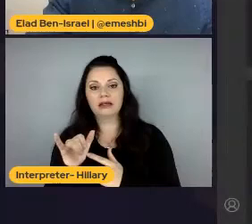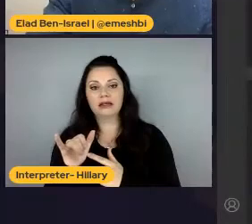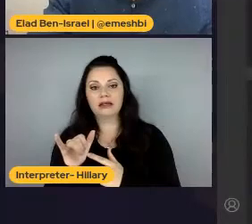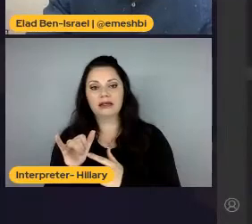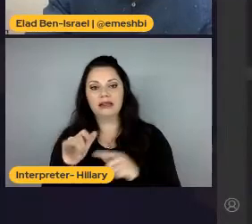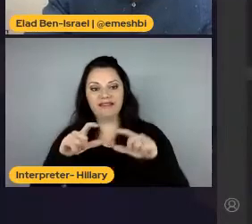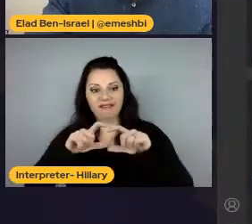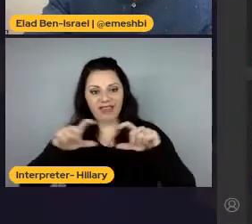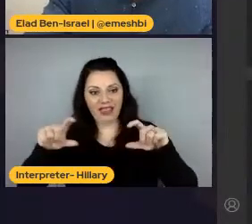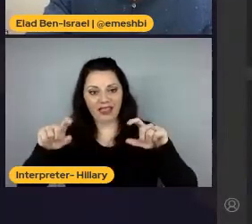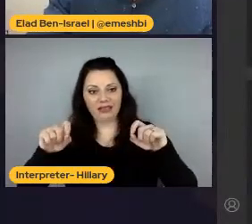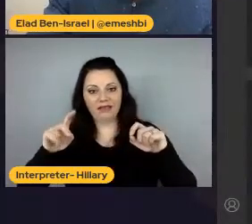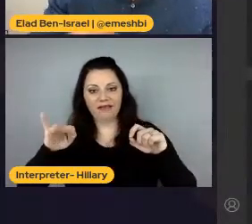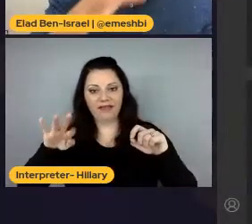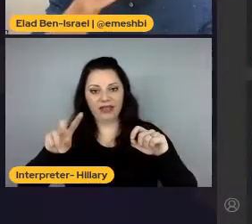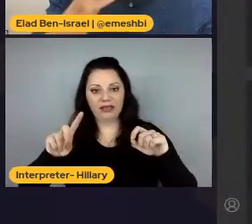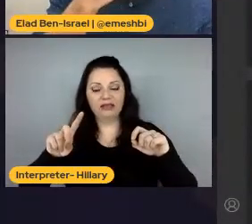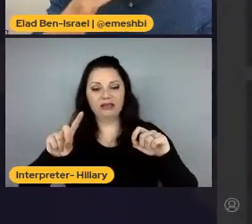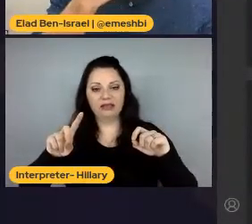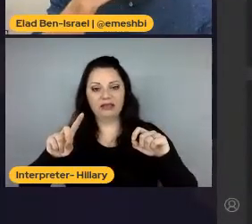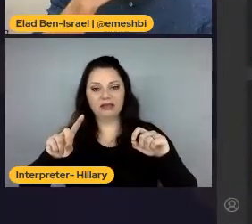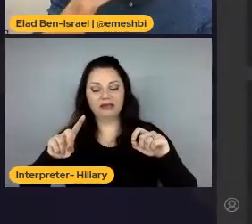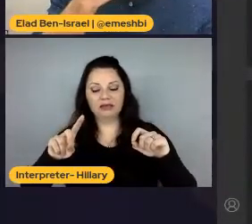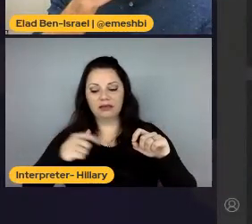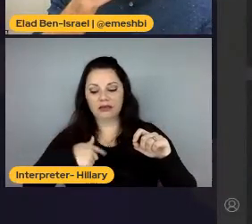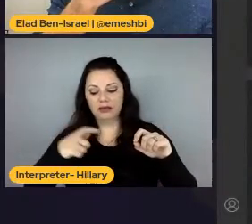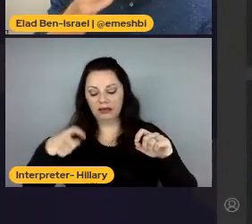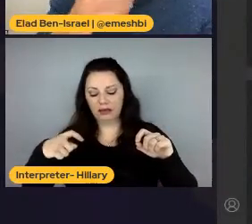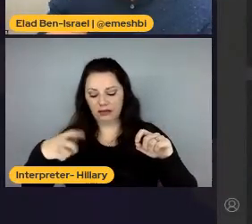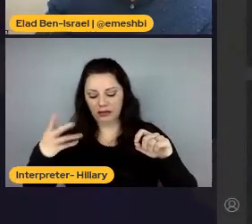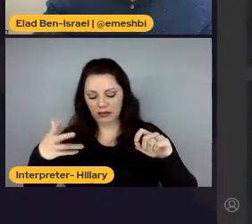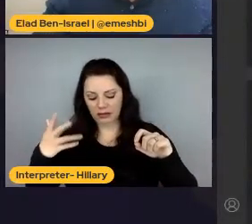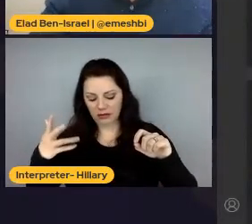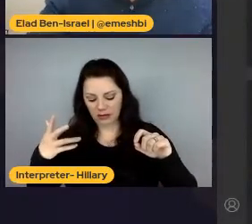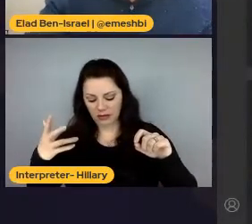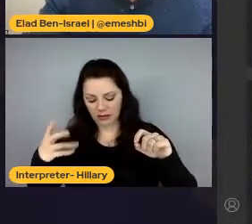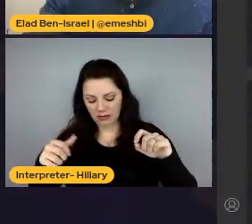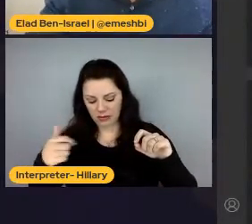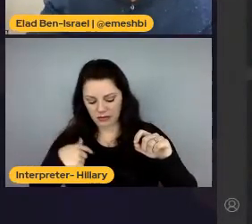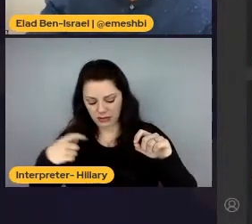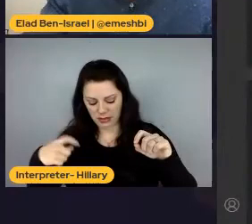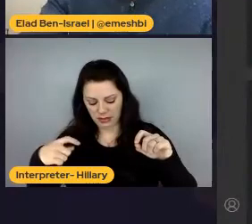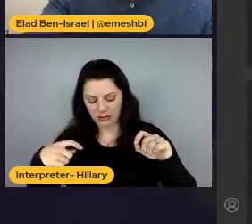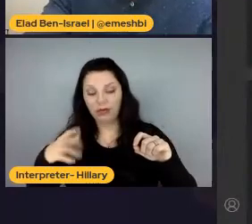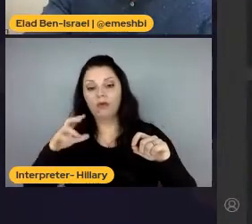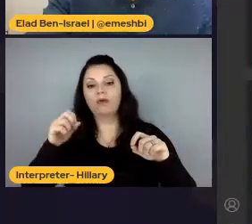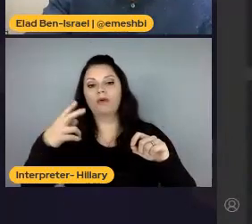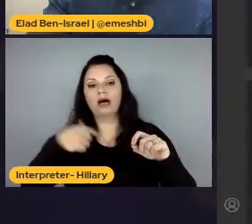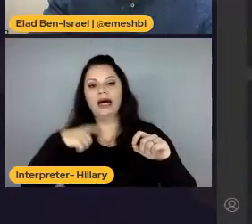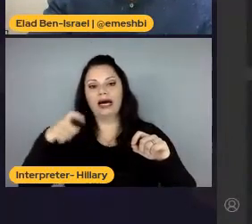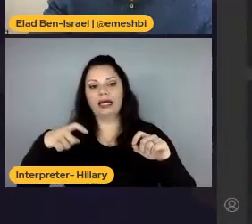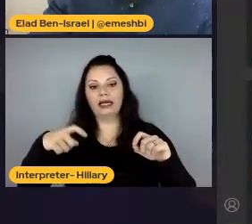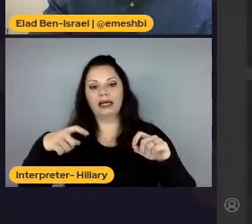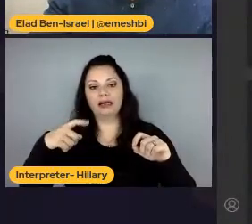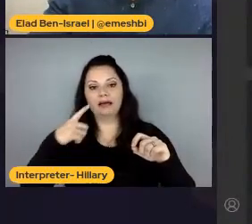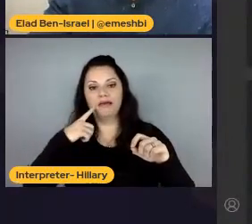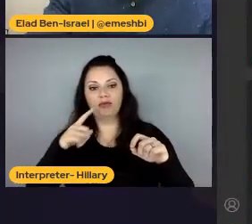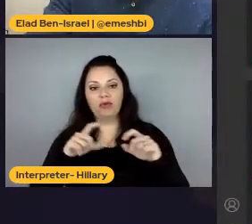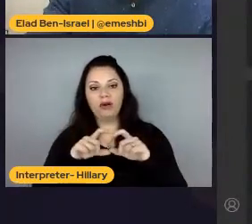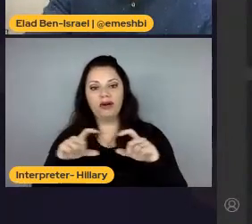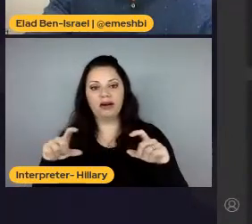field, and I need what else do I need? I need for each field.